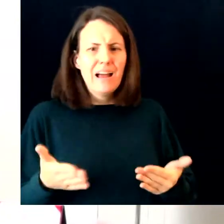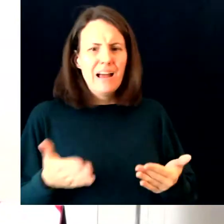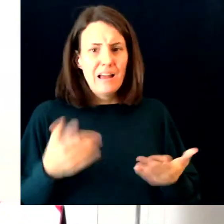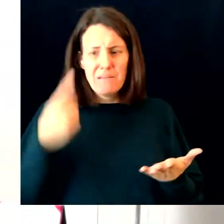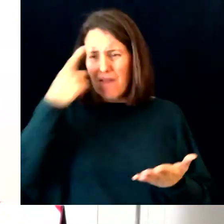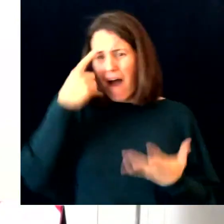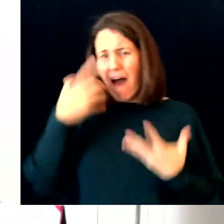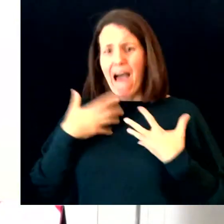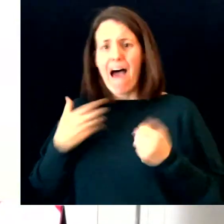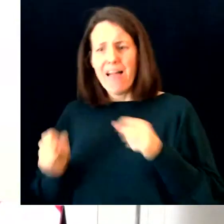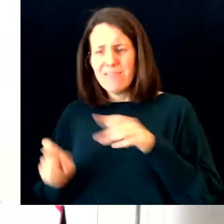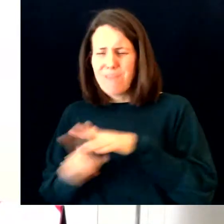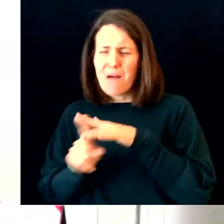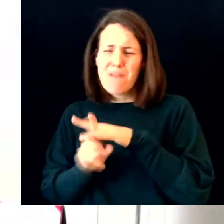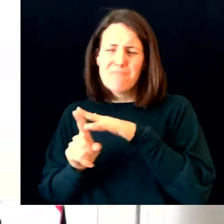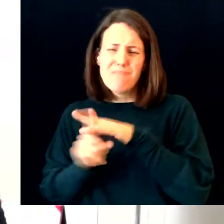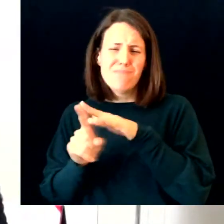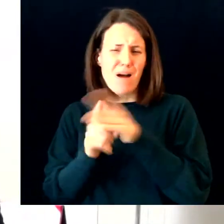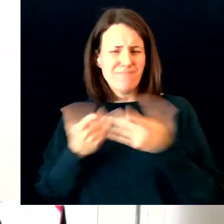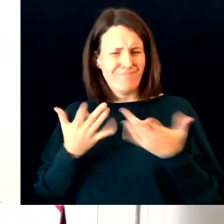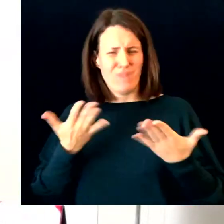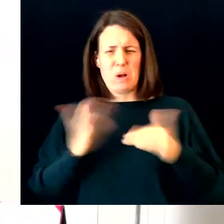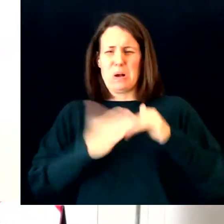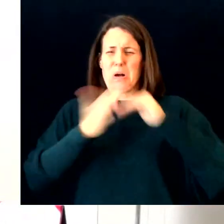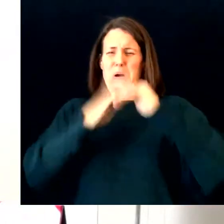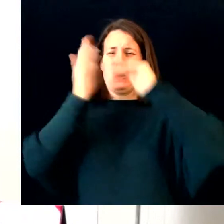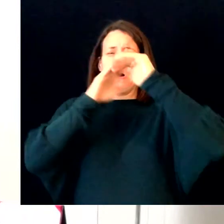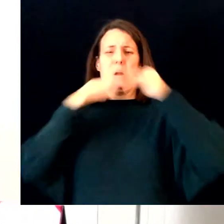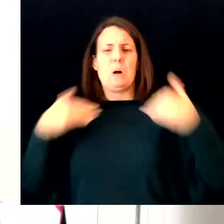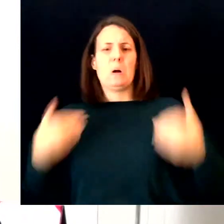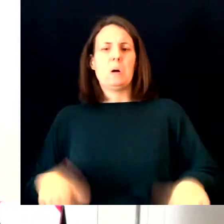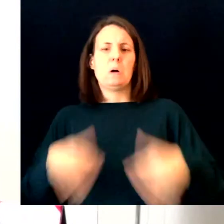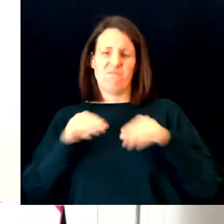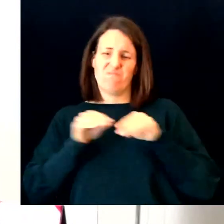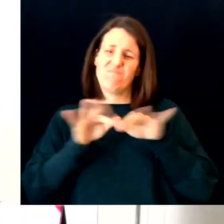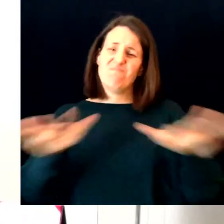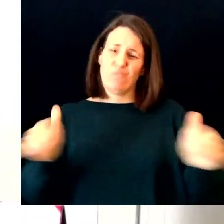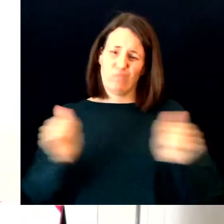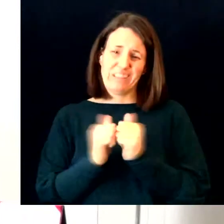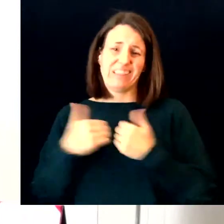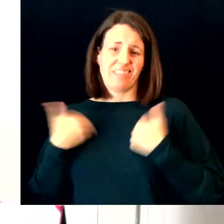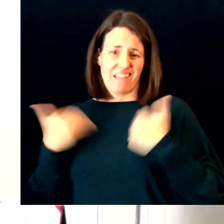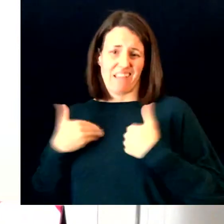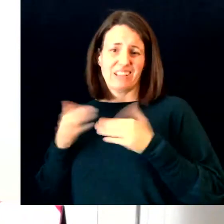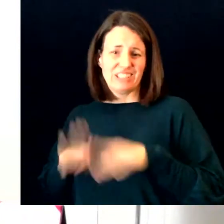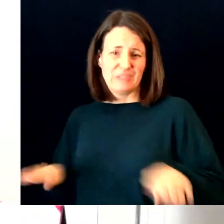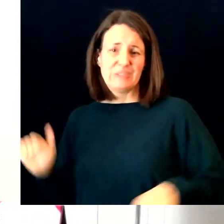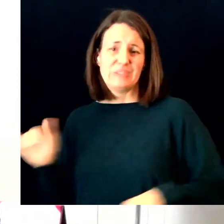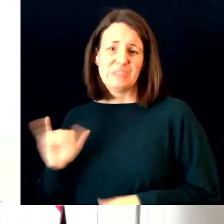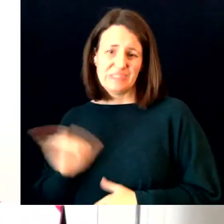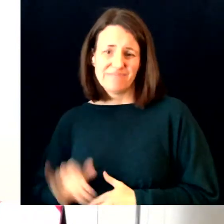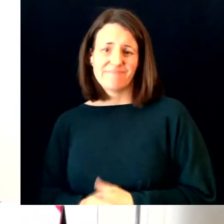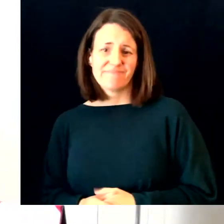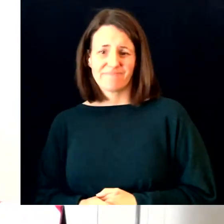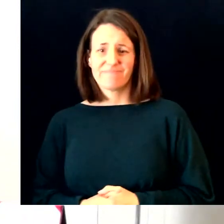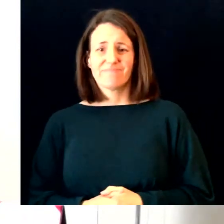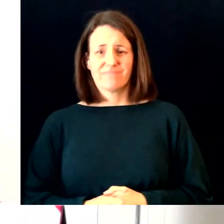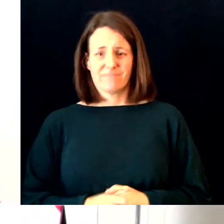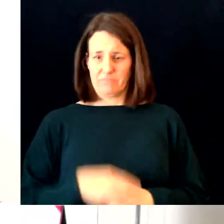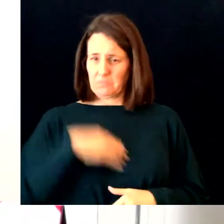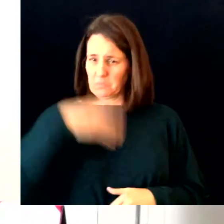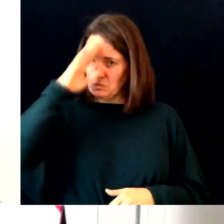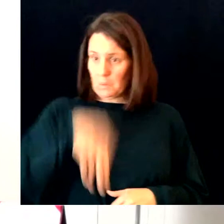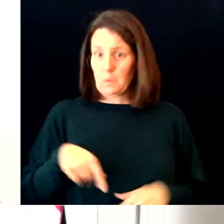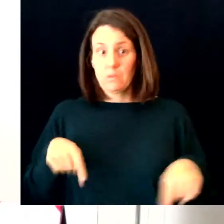the main message is that we know that this is a hard time, but stay resilient. The best way to keep your kids healthy and